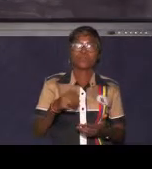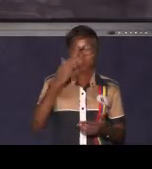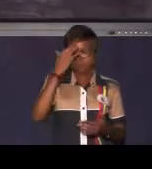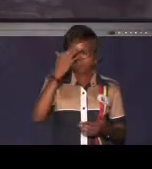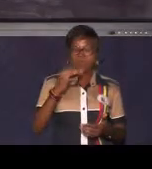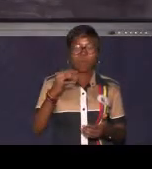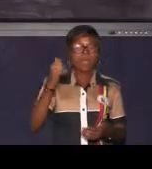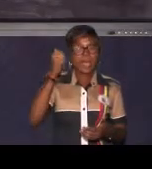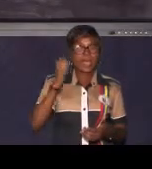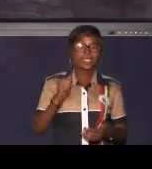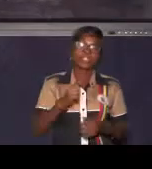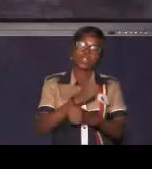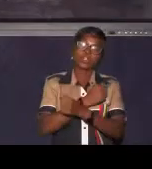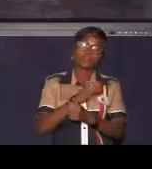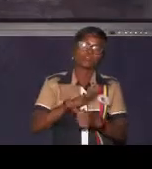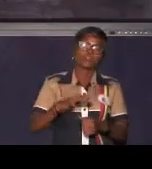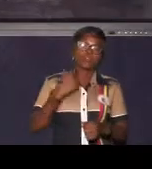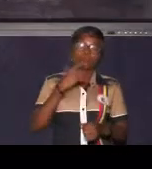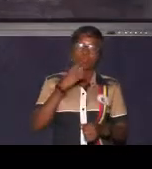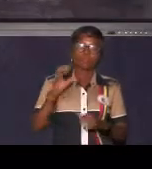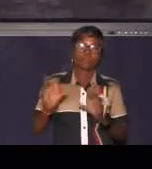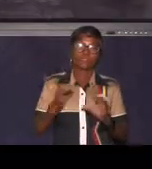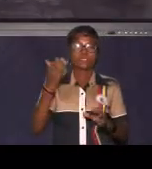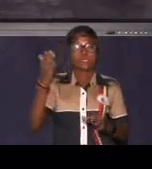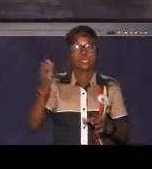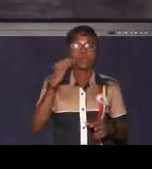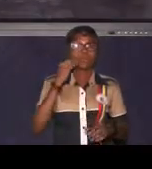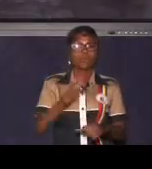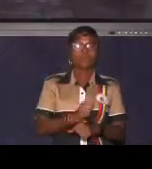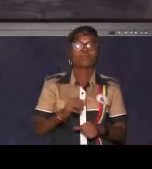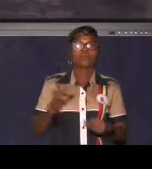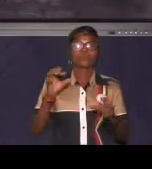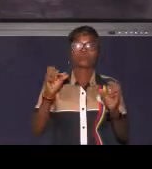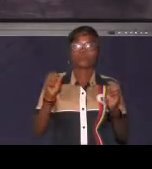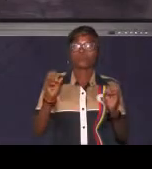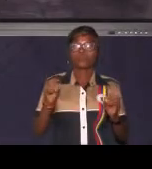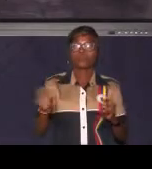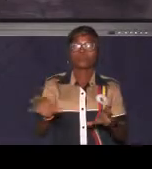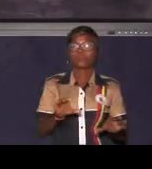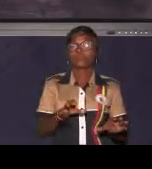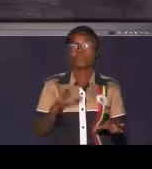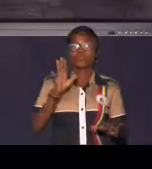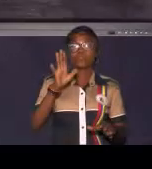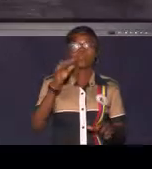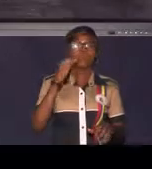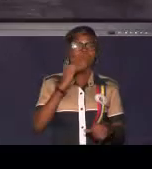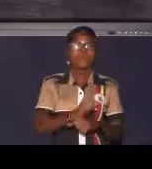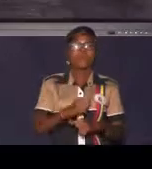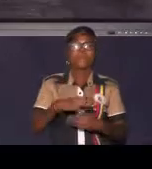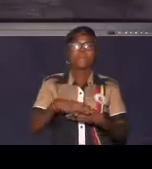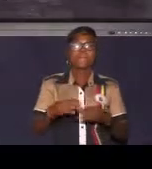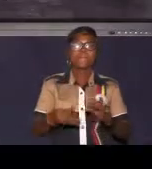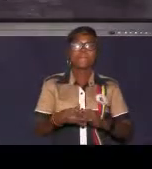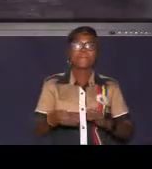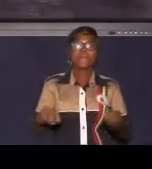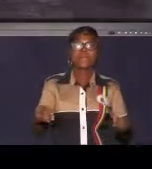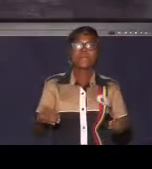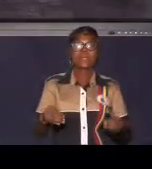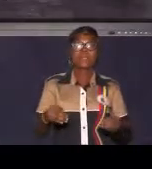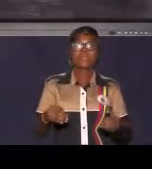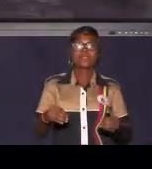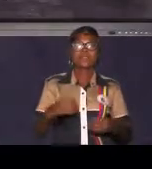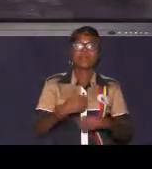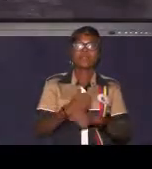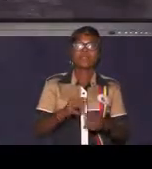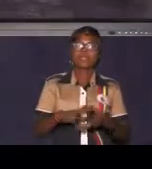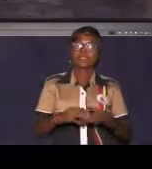know Auntie Fumi loves children who do their assignments. So, do your assignments. Make